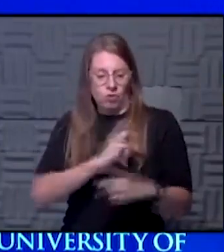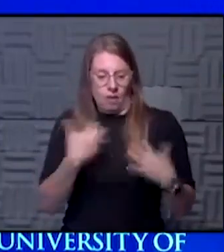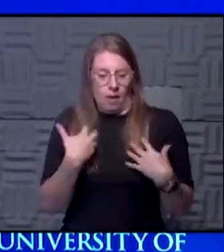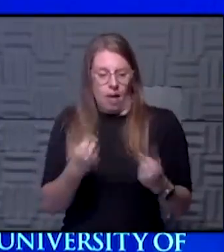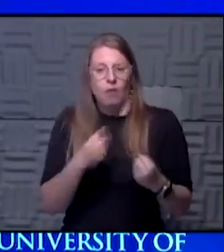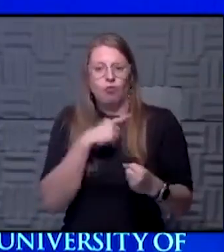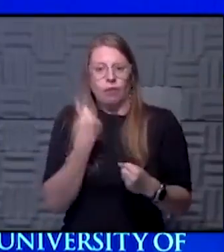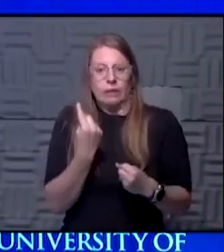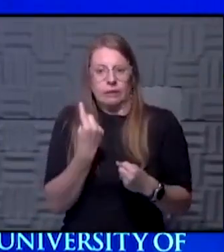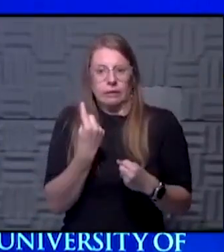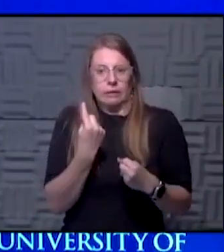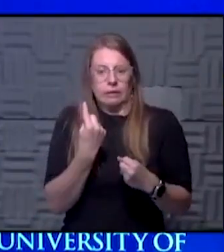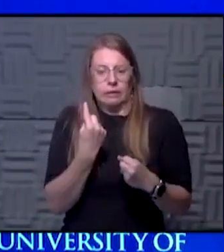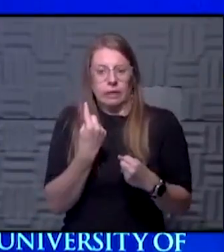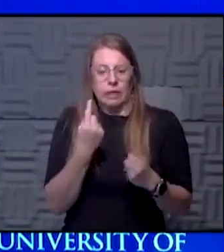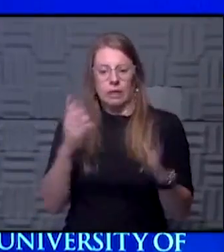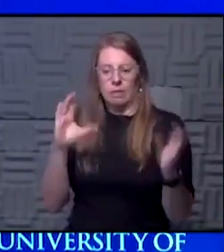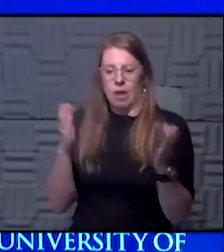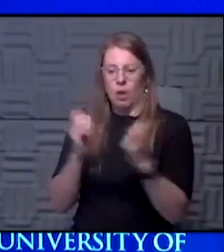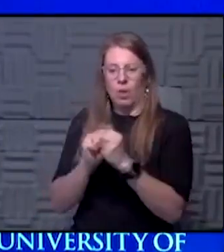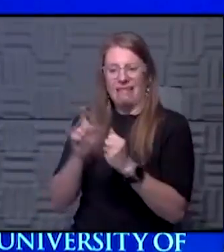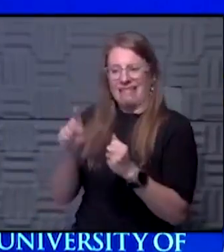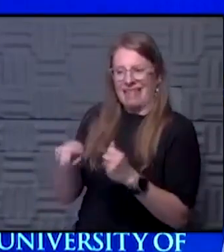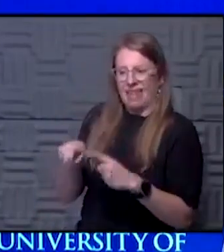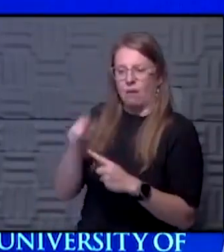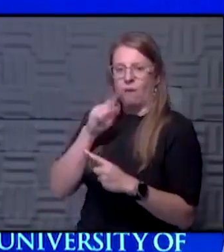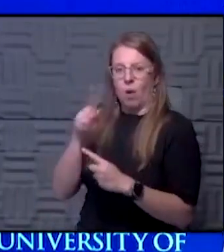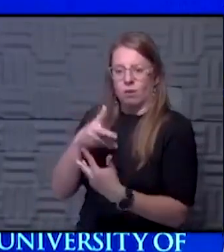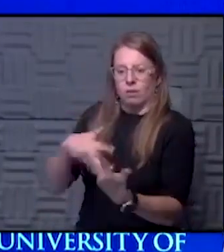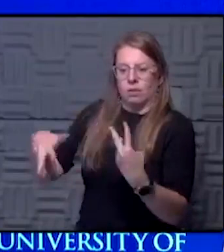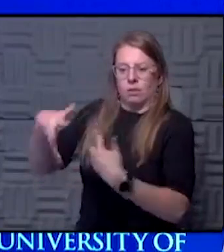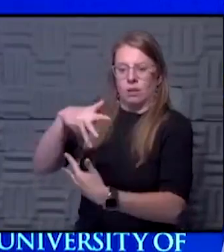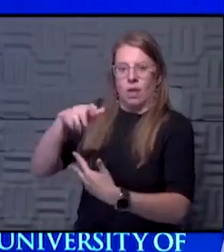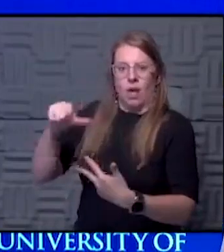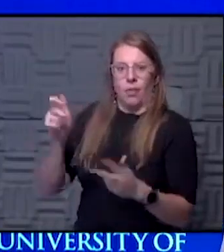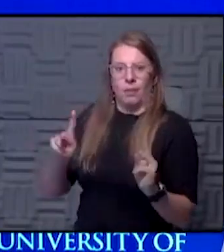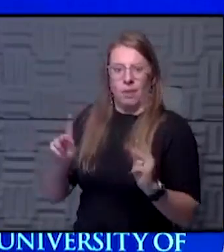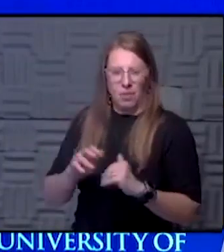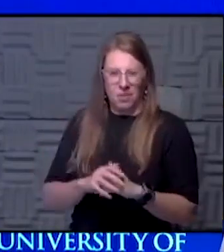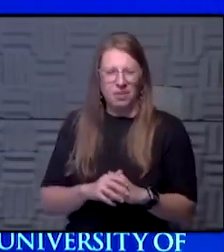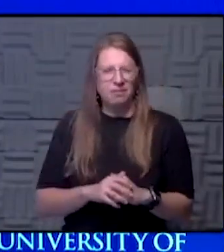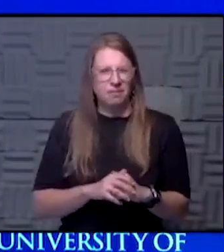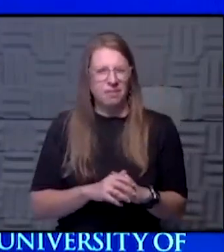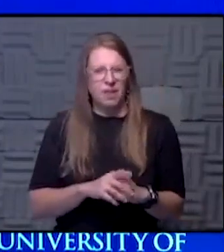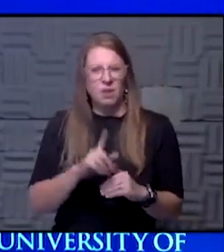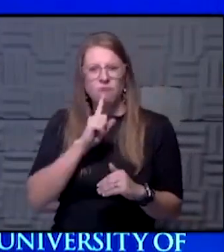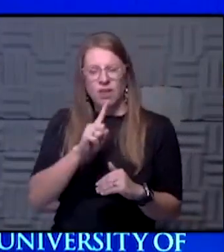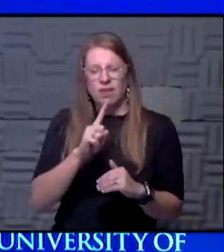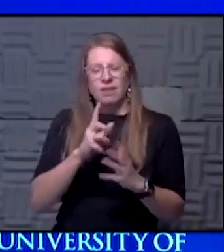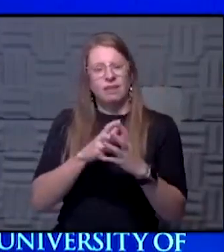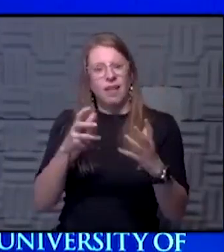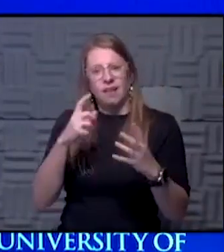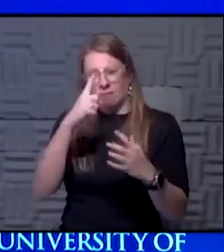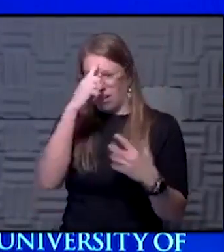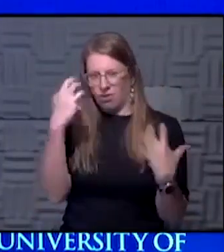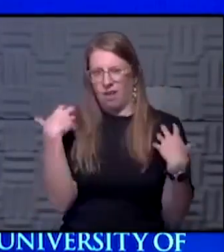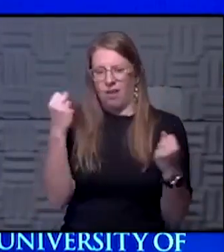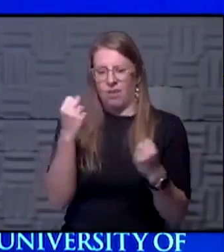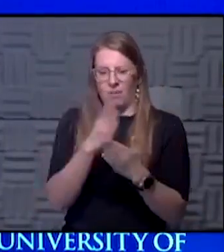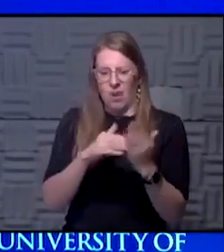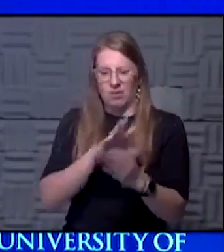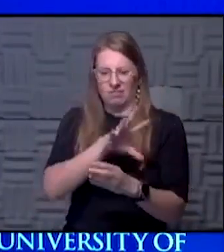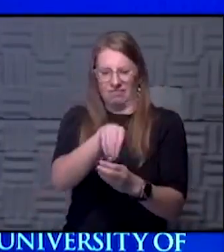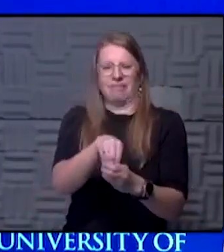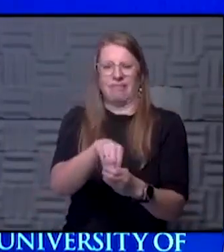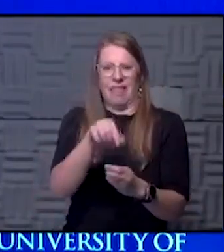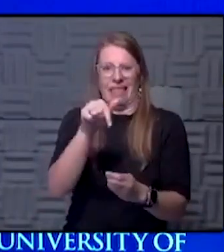health risk, weigh it against that need for being around people, because that is important. There are a lot of mental health aspects of this. Talk more about that in